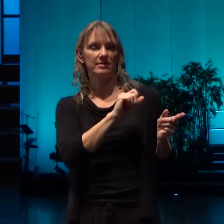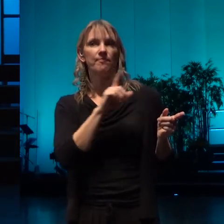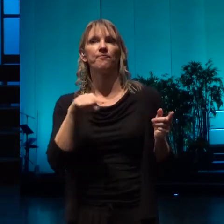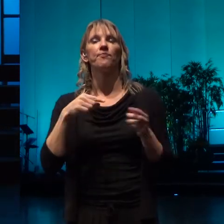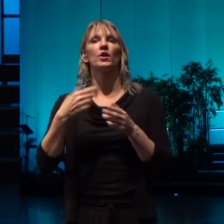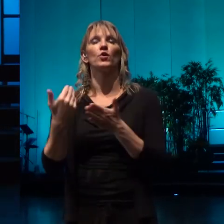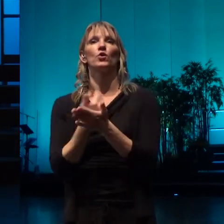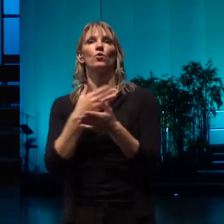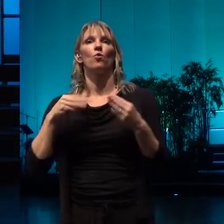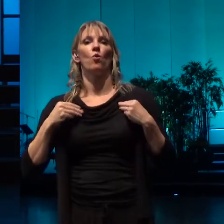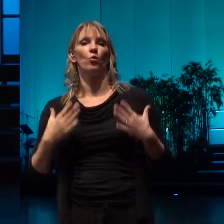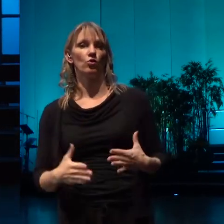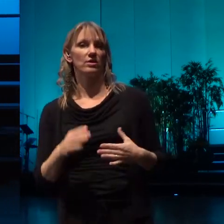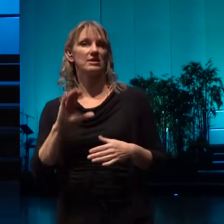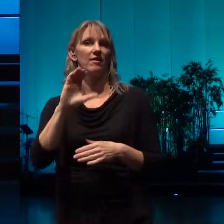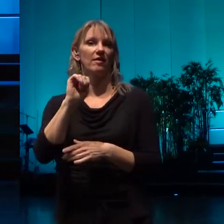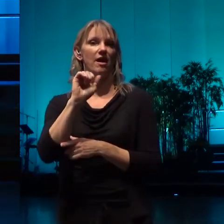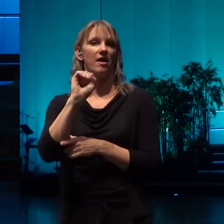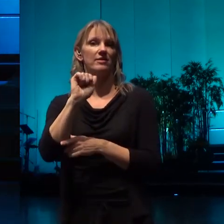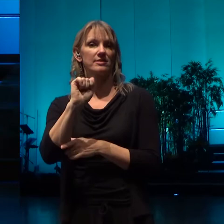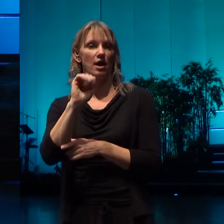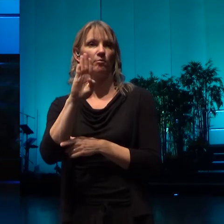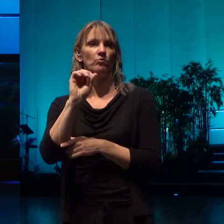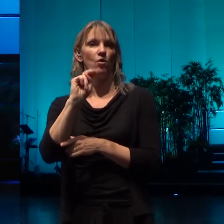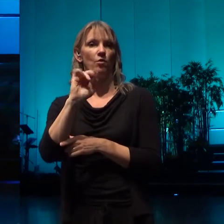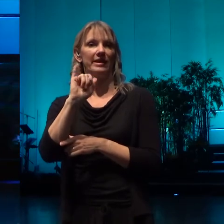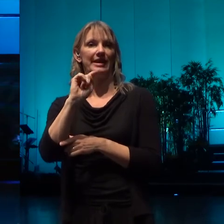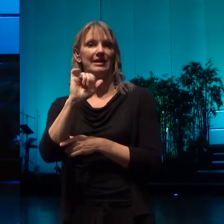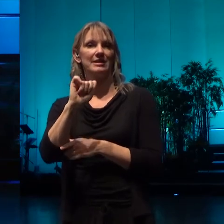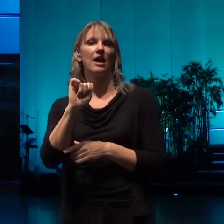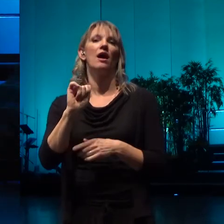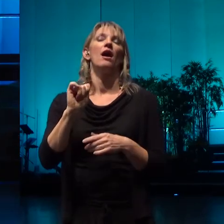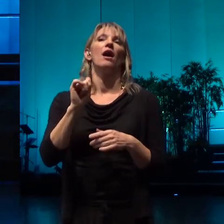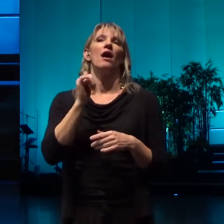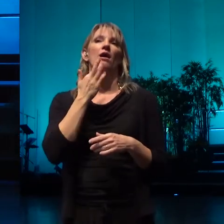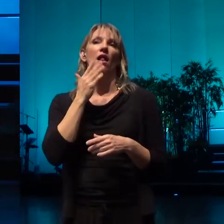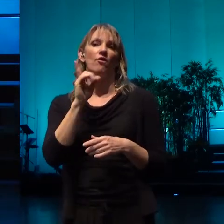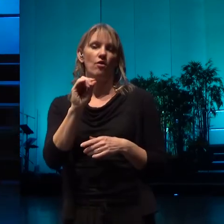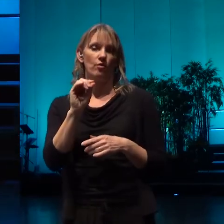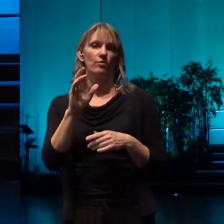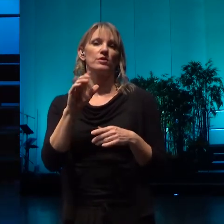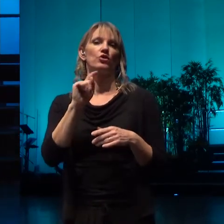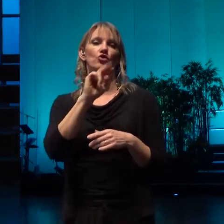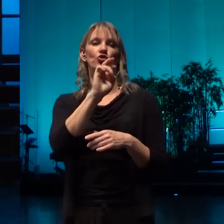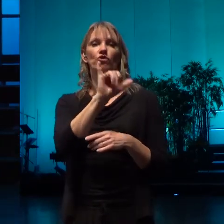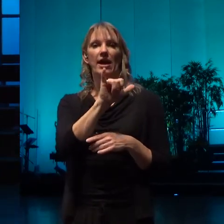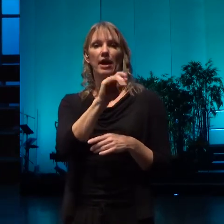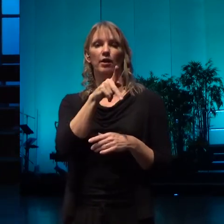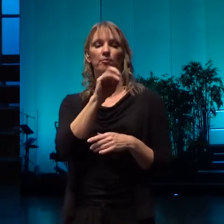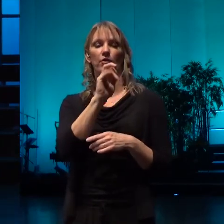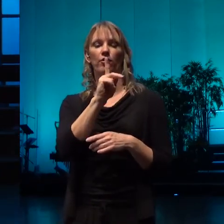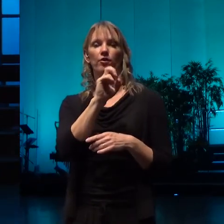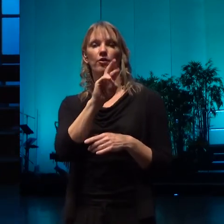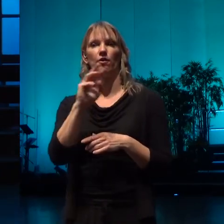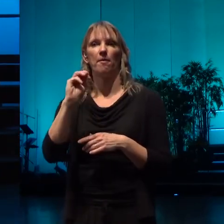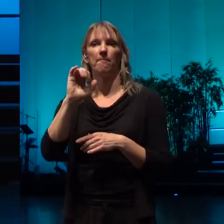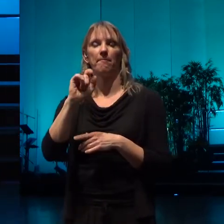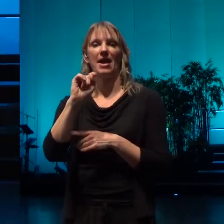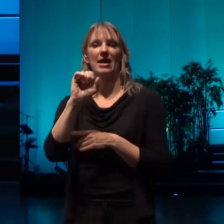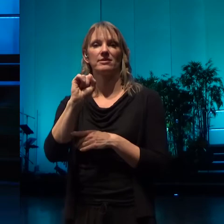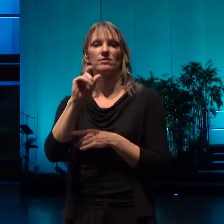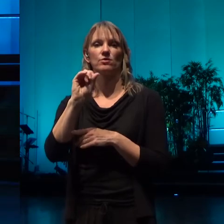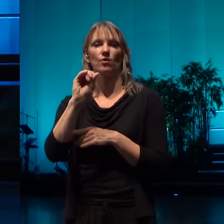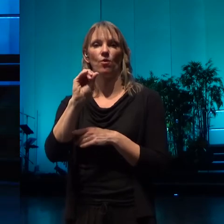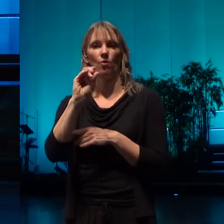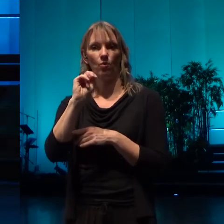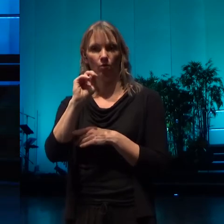new owners of Casa Bonita. Their names are Colorado's own Trey Parker and Matt Stone. And they made a